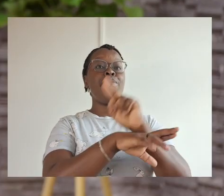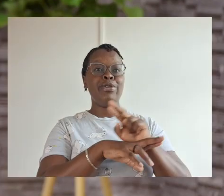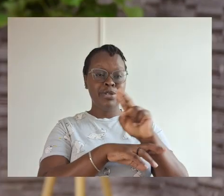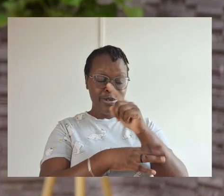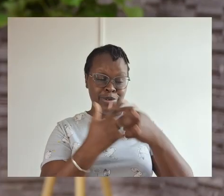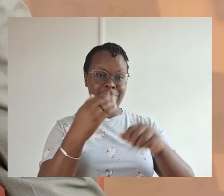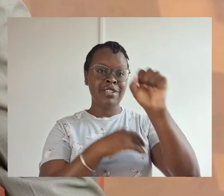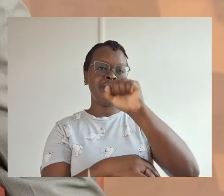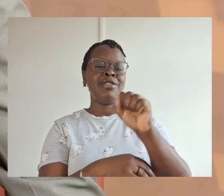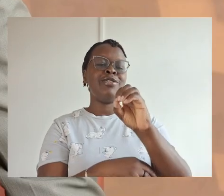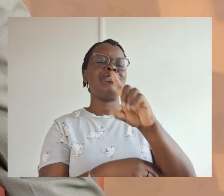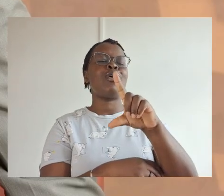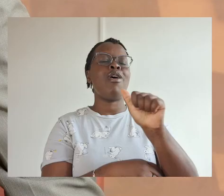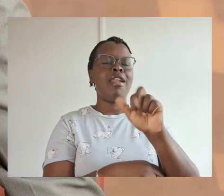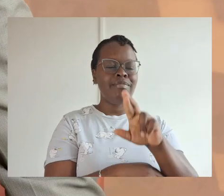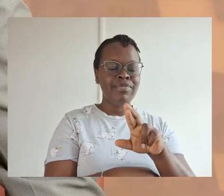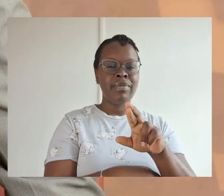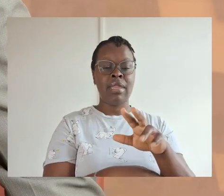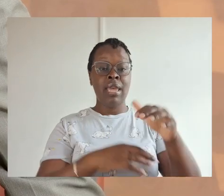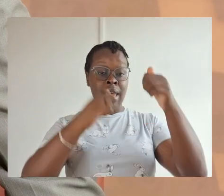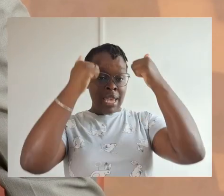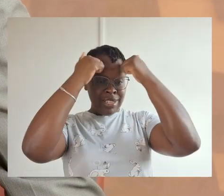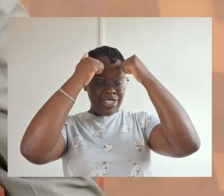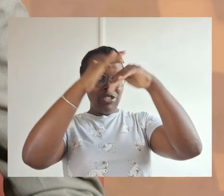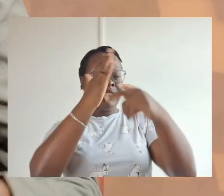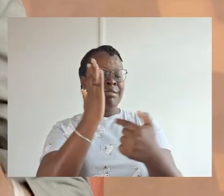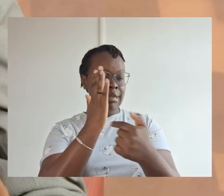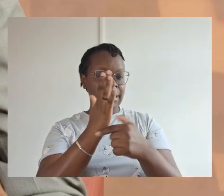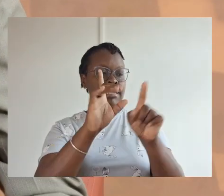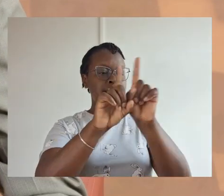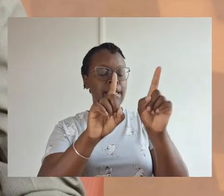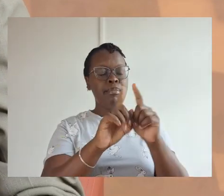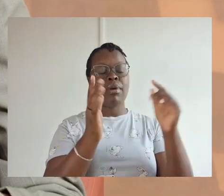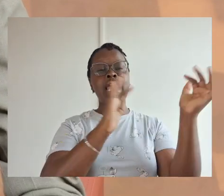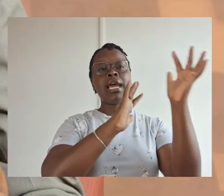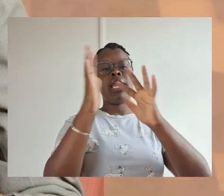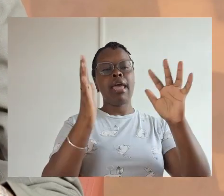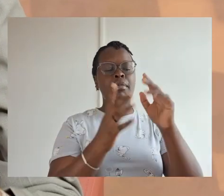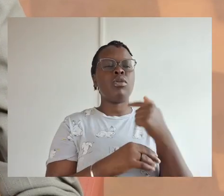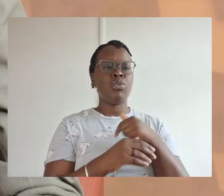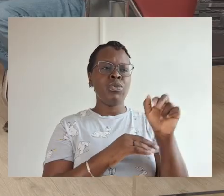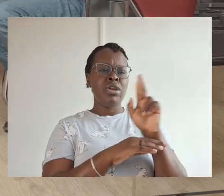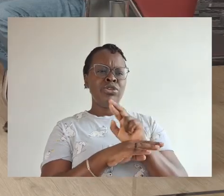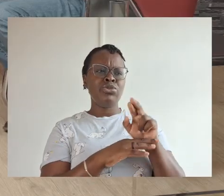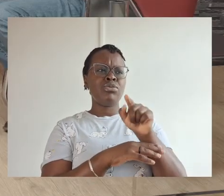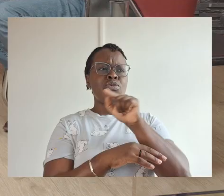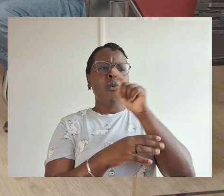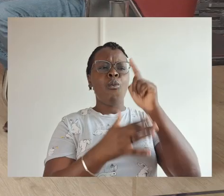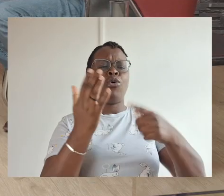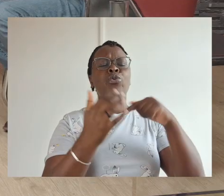So we use solar to embark also. Education in tech and climate change. That's what two things that we are